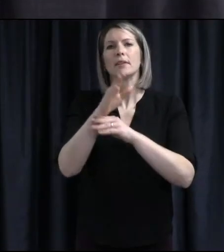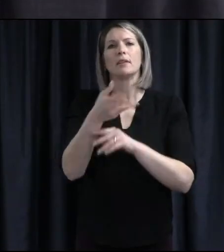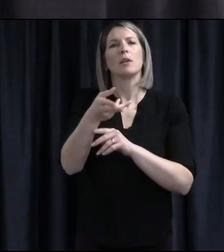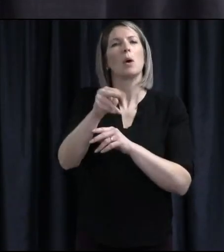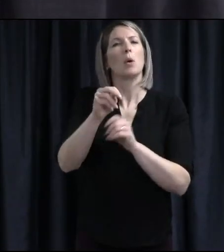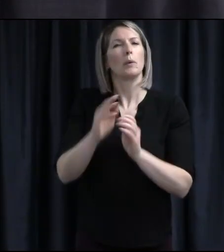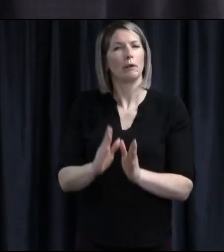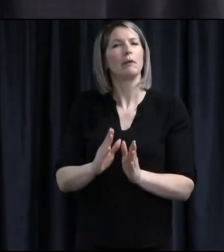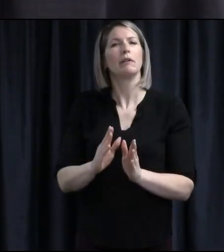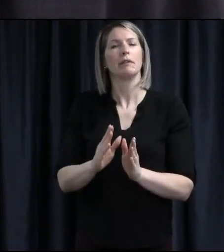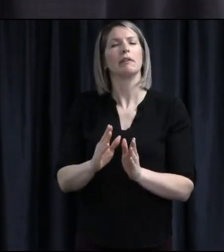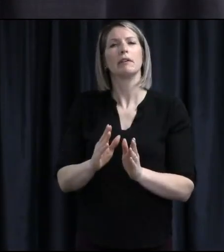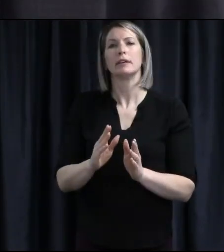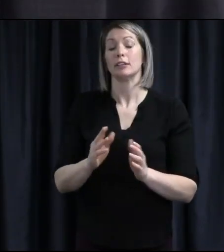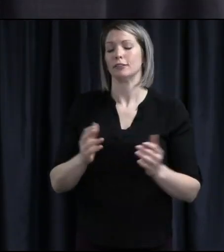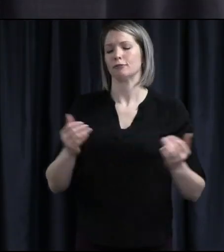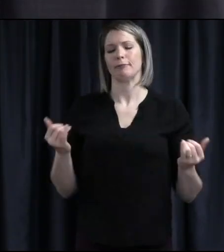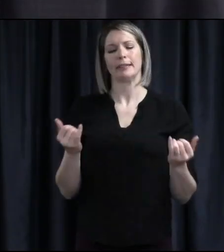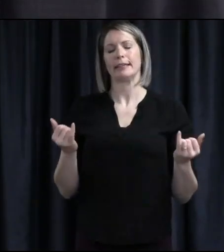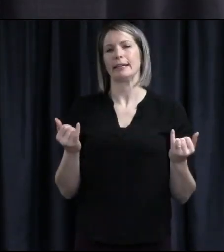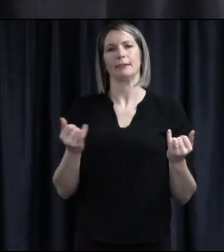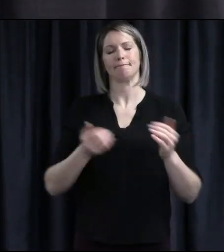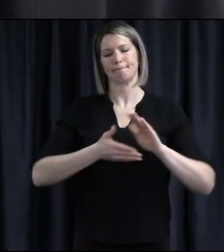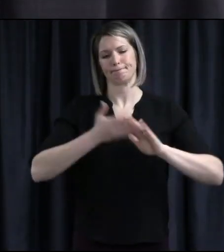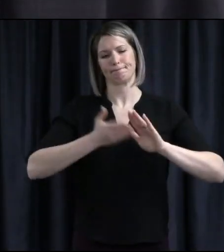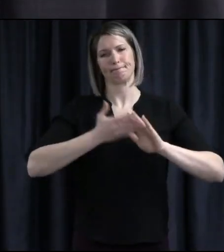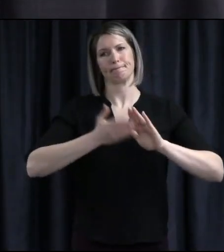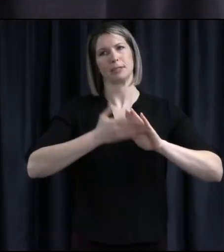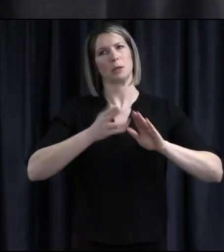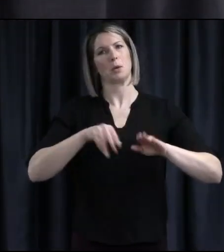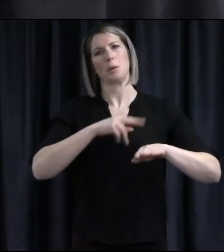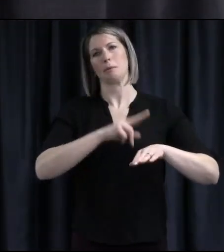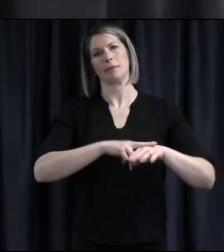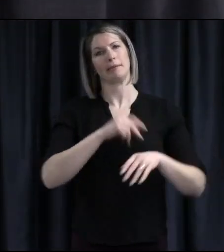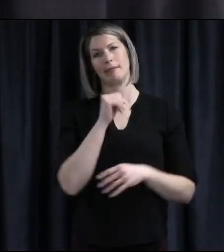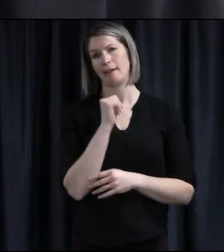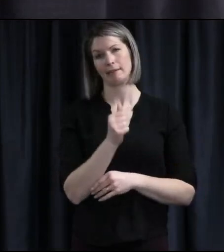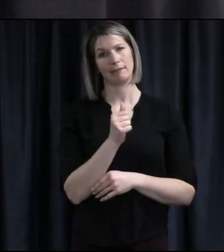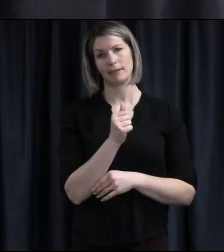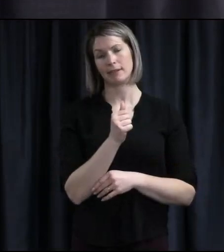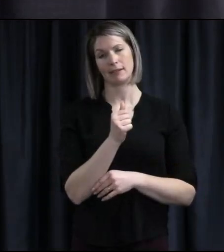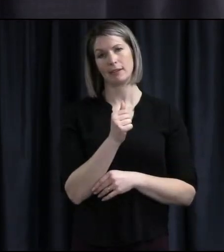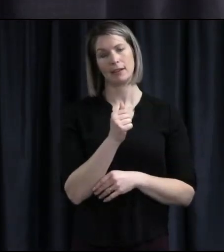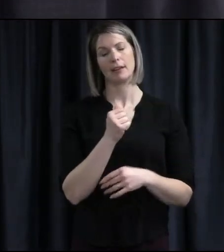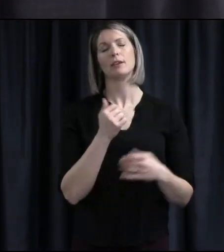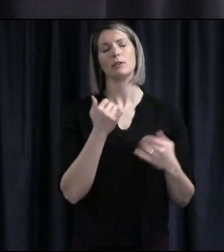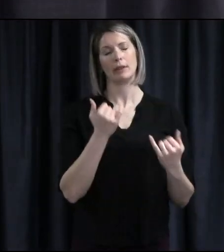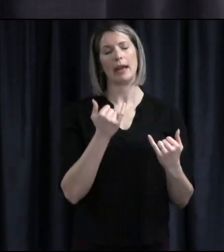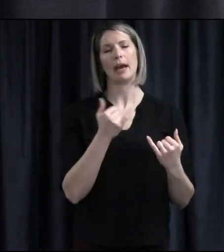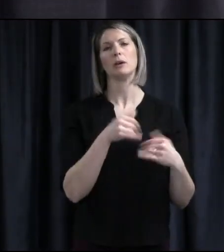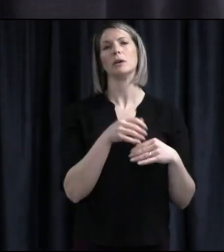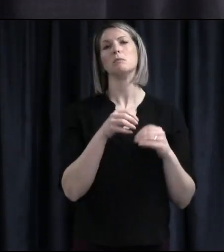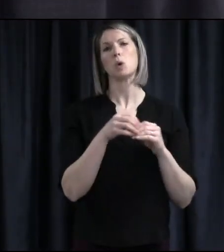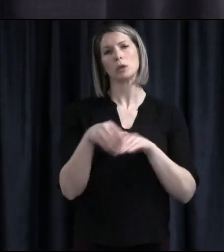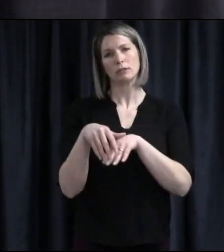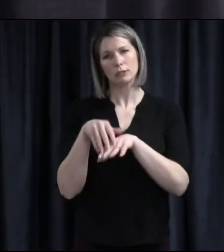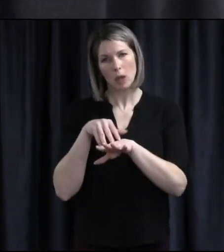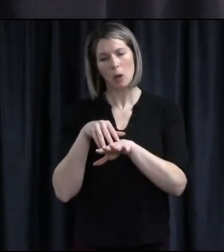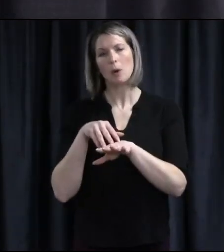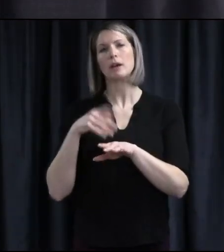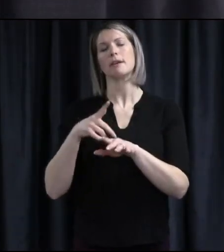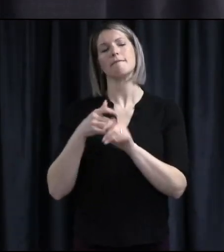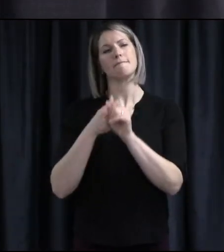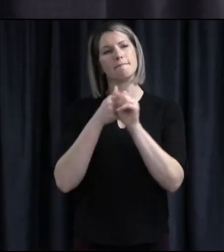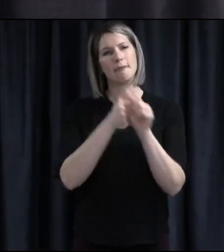are not normal times in our province. These are not normal times to do business in our province. We must maintain